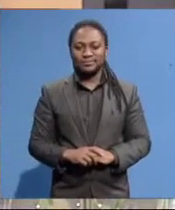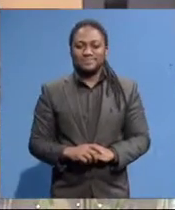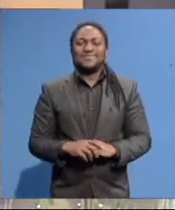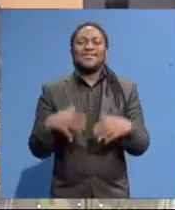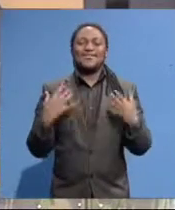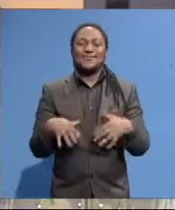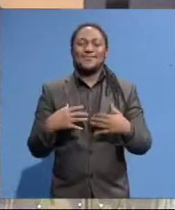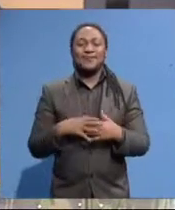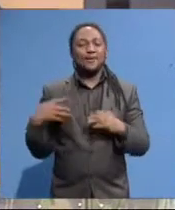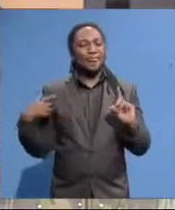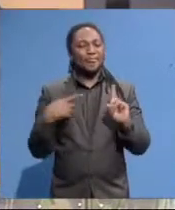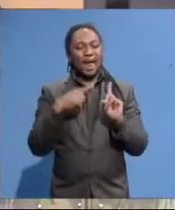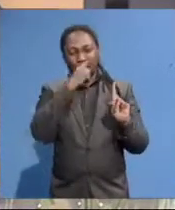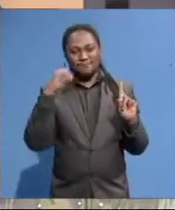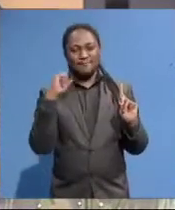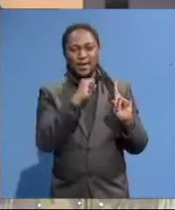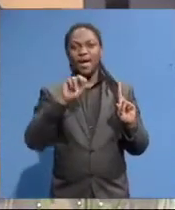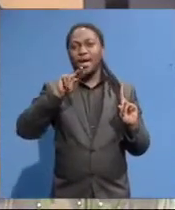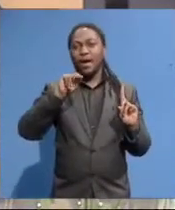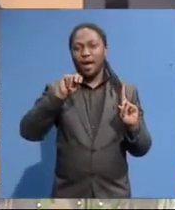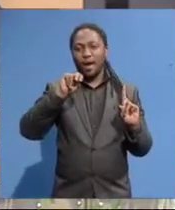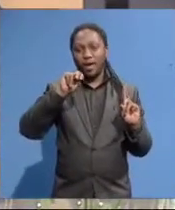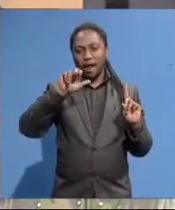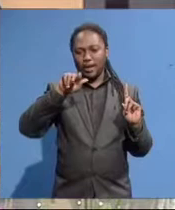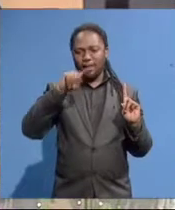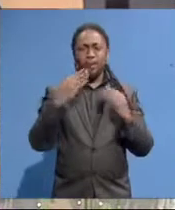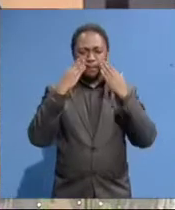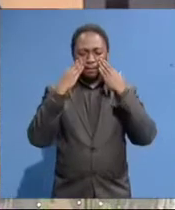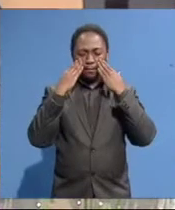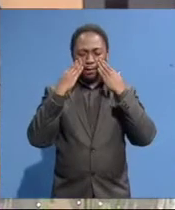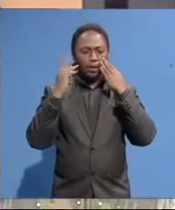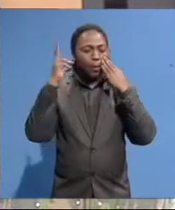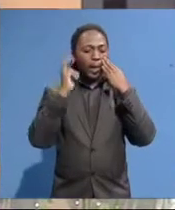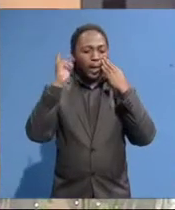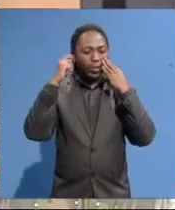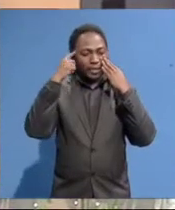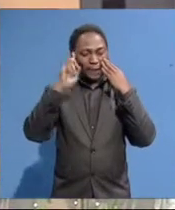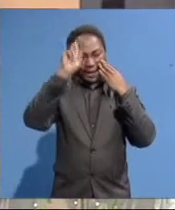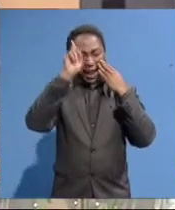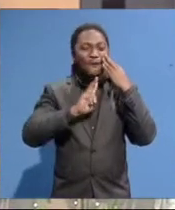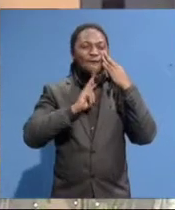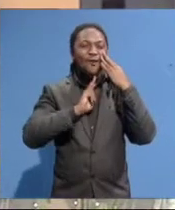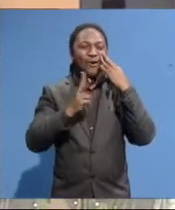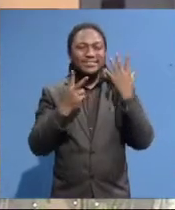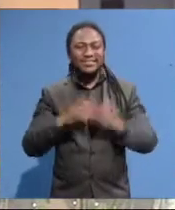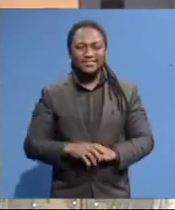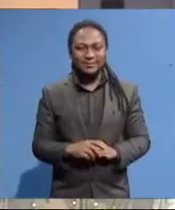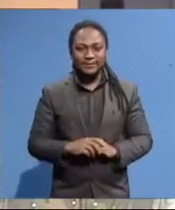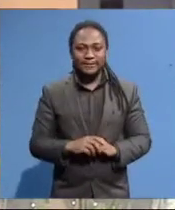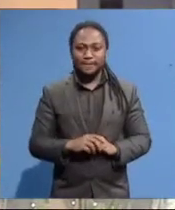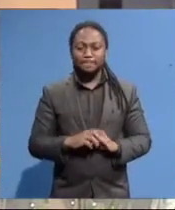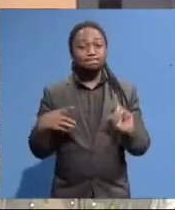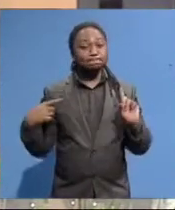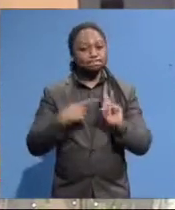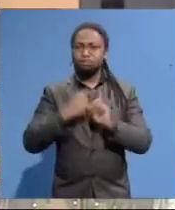His real name, Agri Nonake, but if you close your eyes, well, you might believe it's Utata Nelson Mandela. Yeah. Madiba was a great